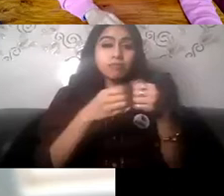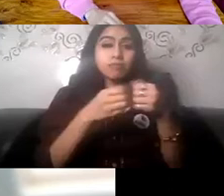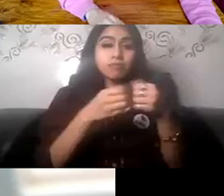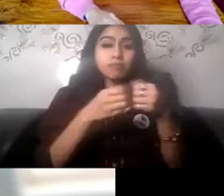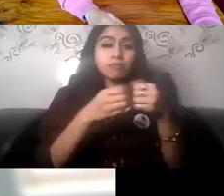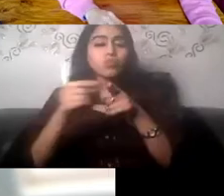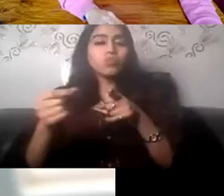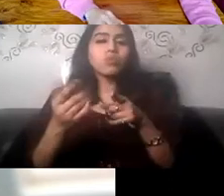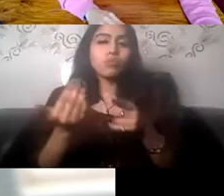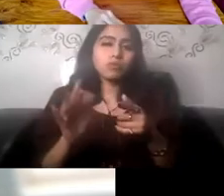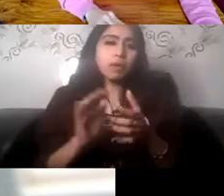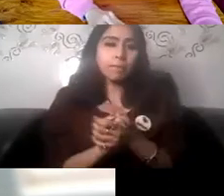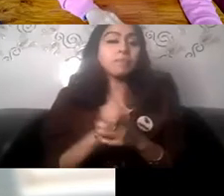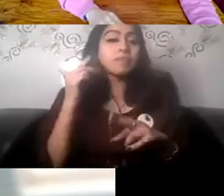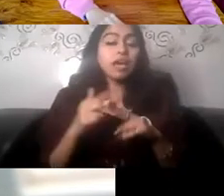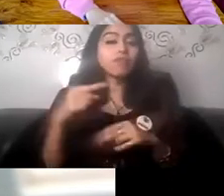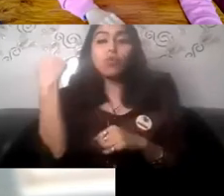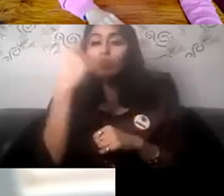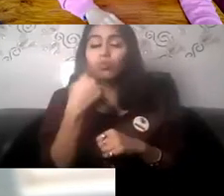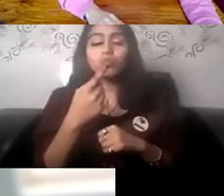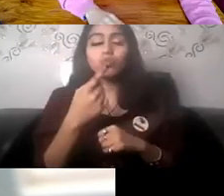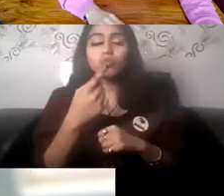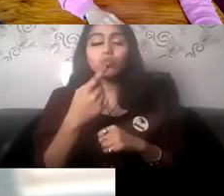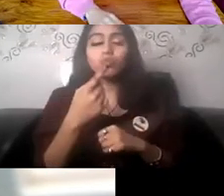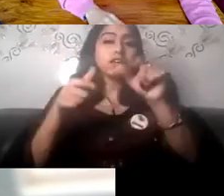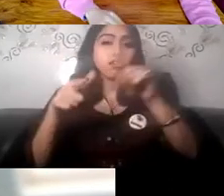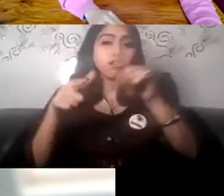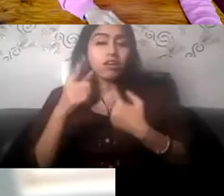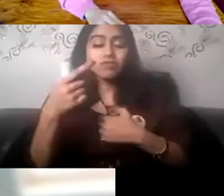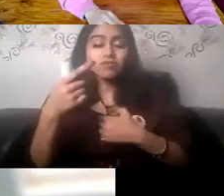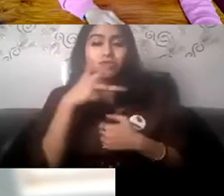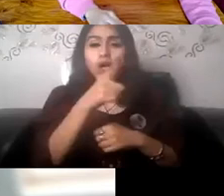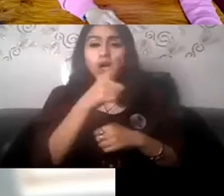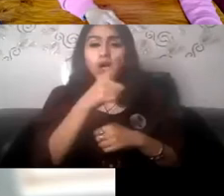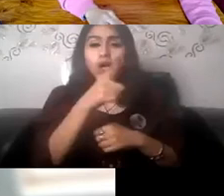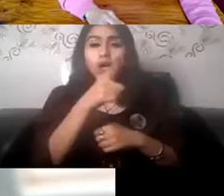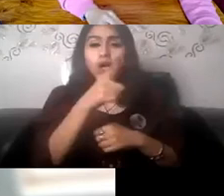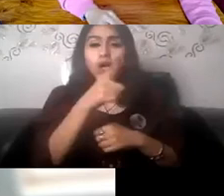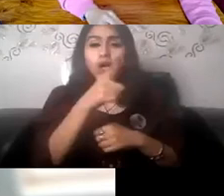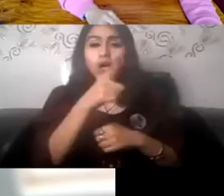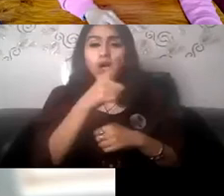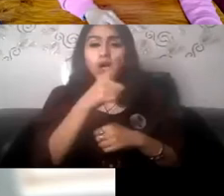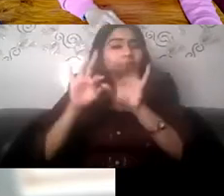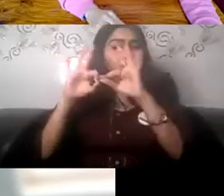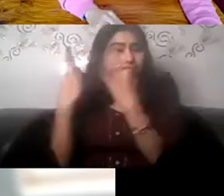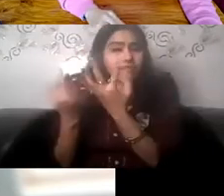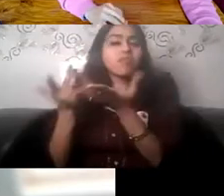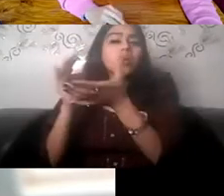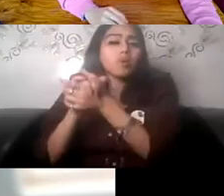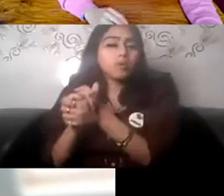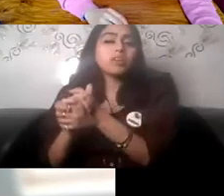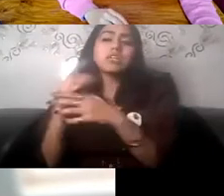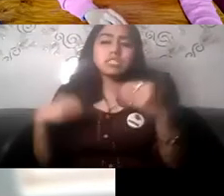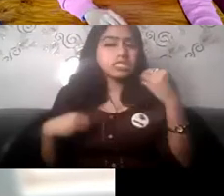remember who was saying, but yeah, I think Raja, have someone in your family, if one of has suffered